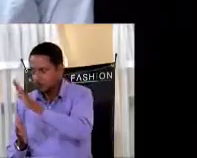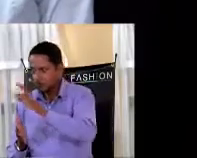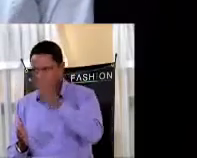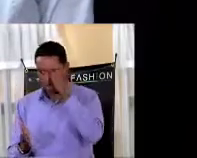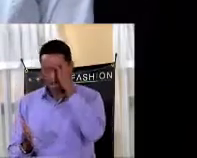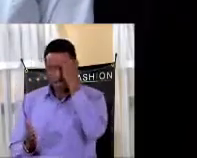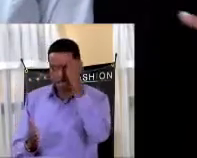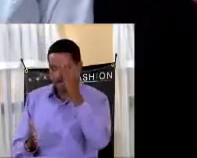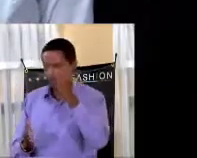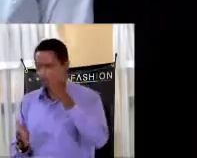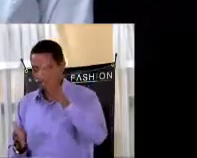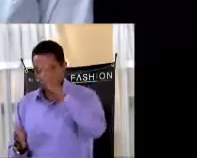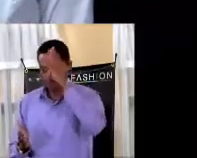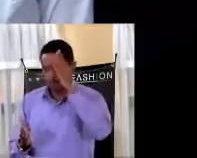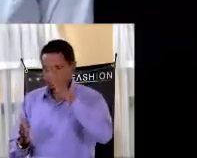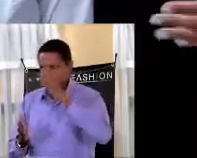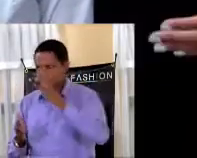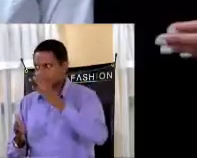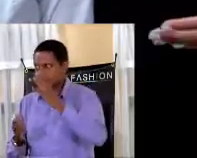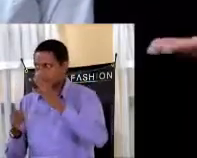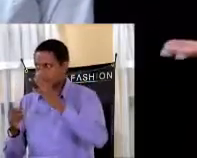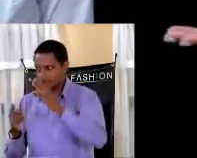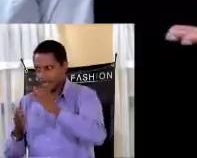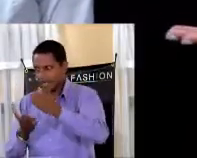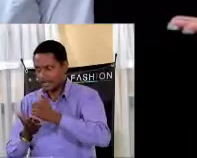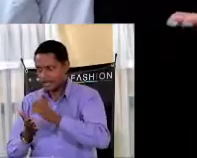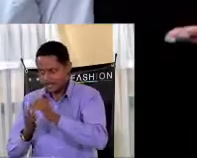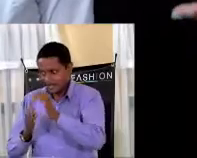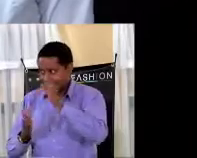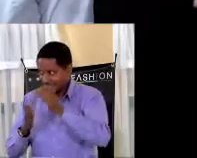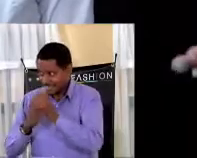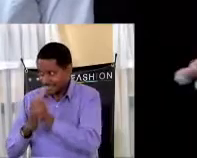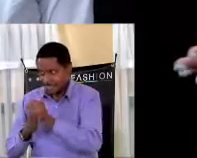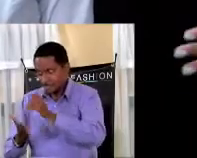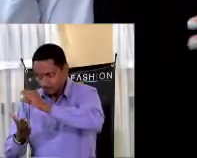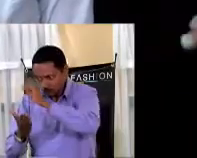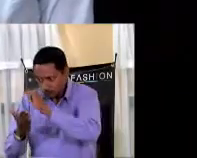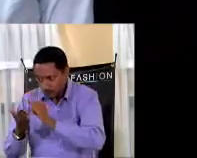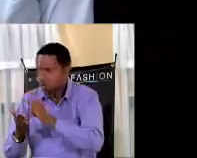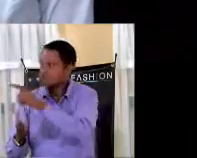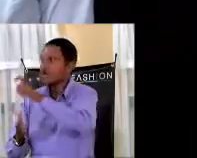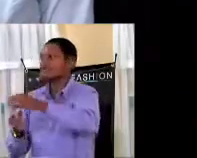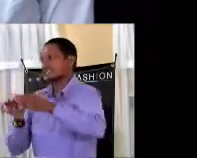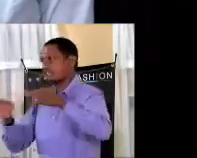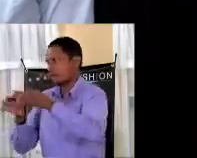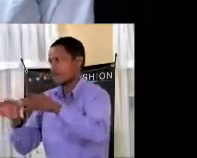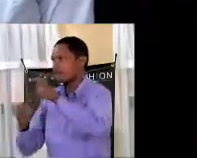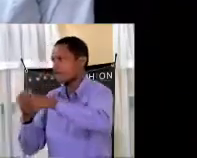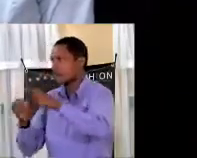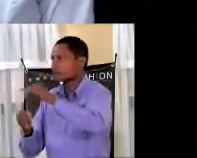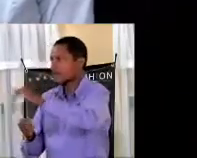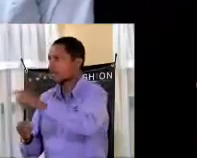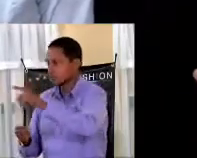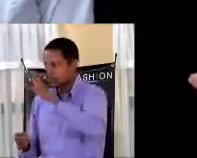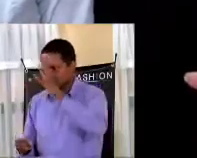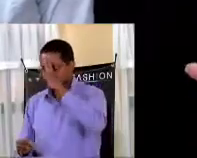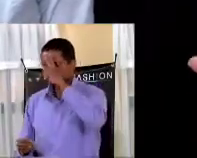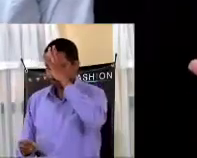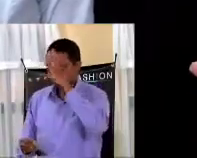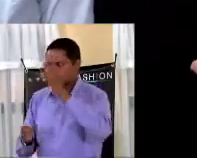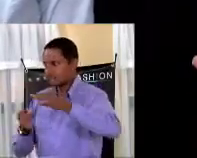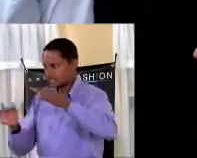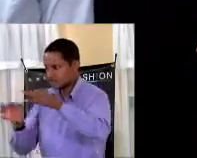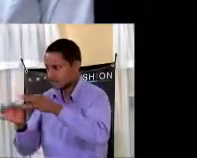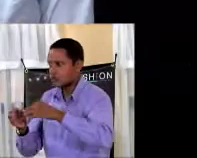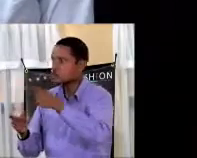you then have to price according to that, which is what you have been doing. You would have to change your whole